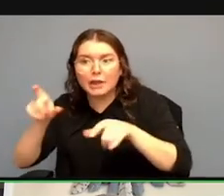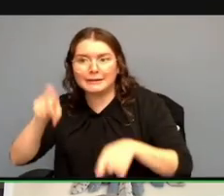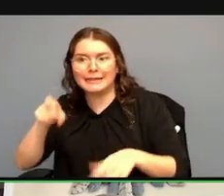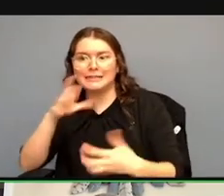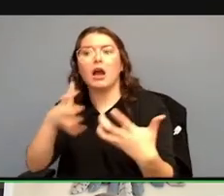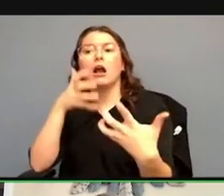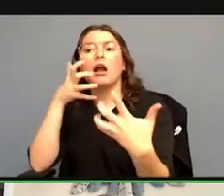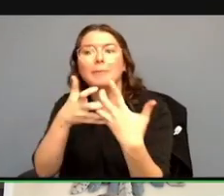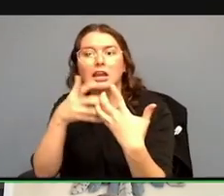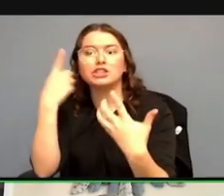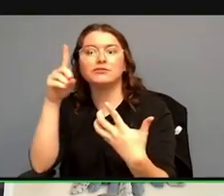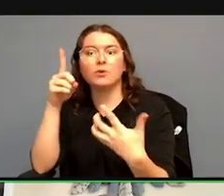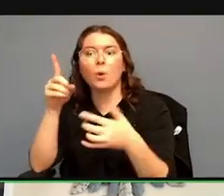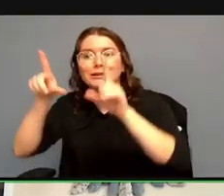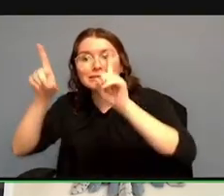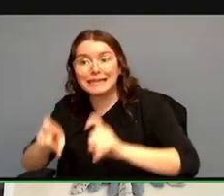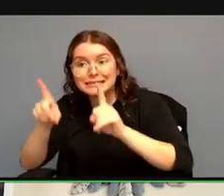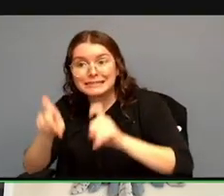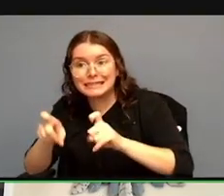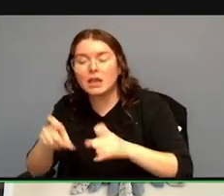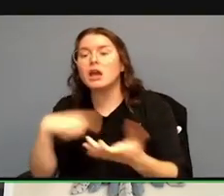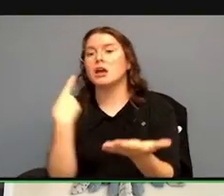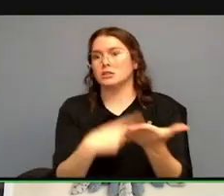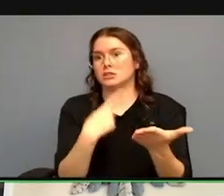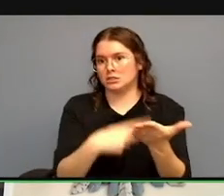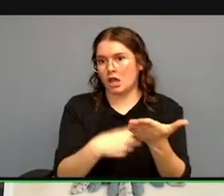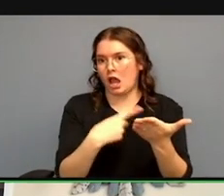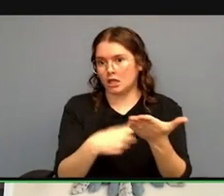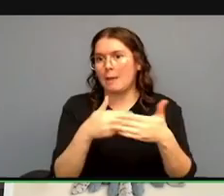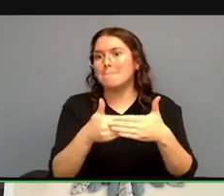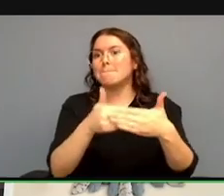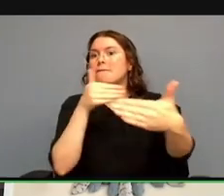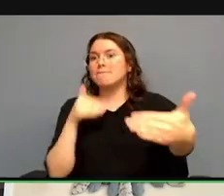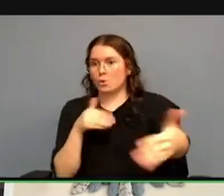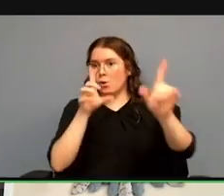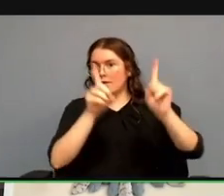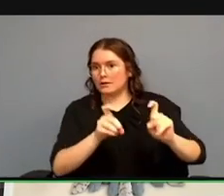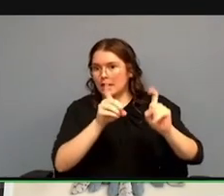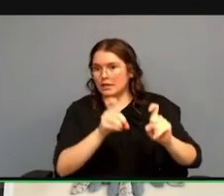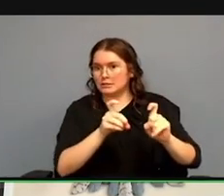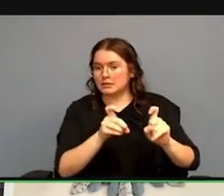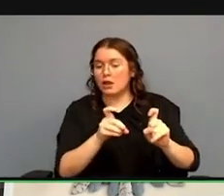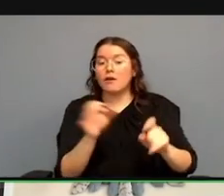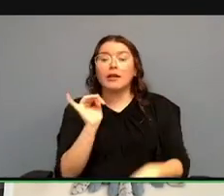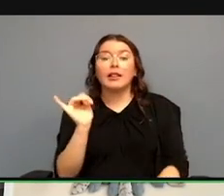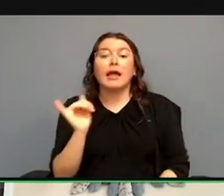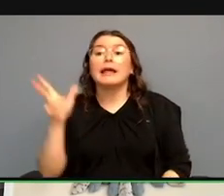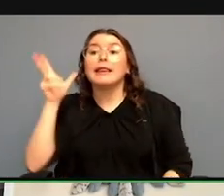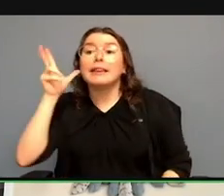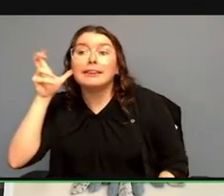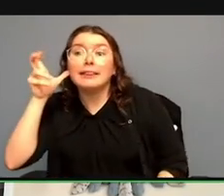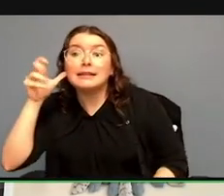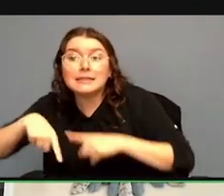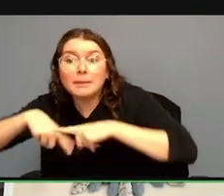their testing, discuss those things in advance. Things like listening breaks